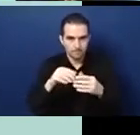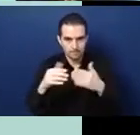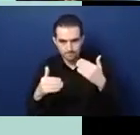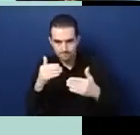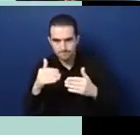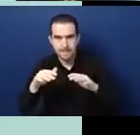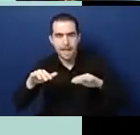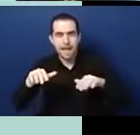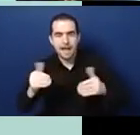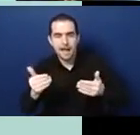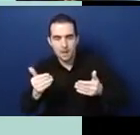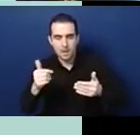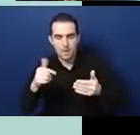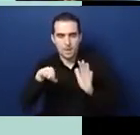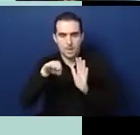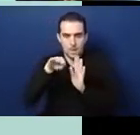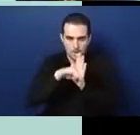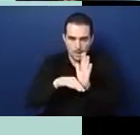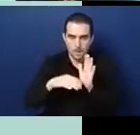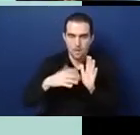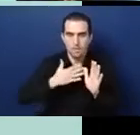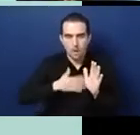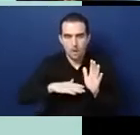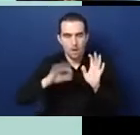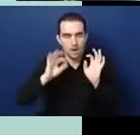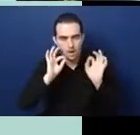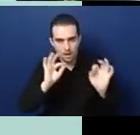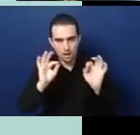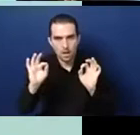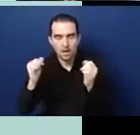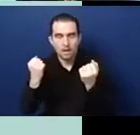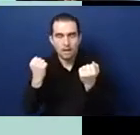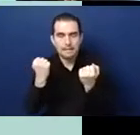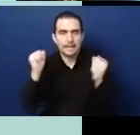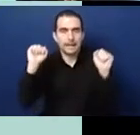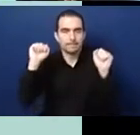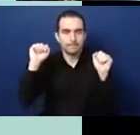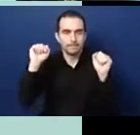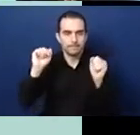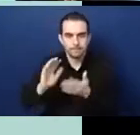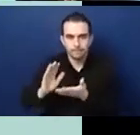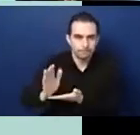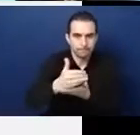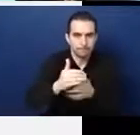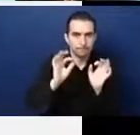for disability, for safeguarding. Next slide, please.